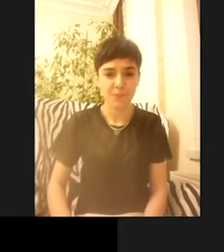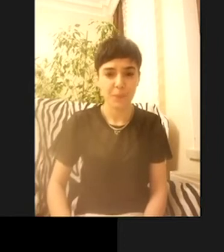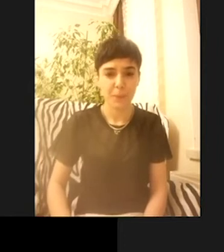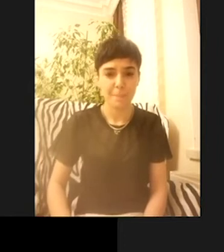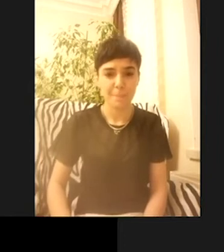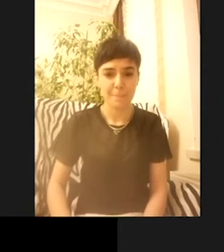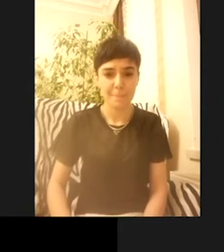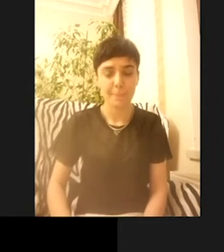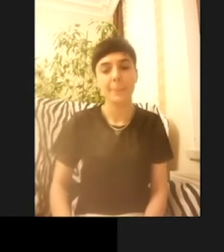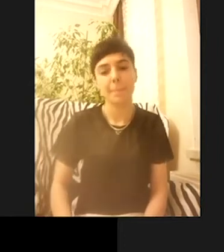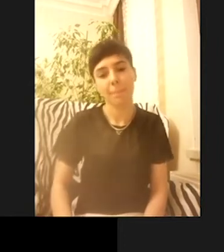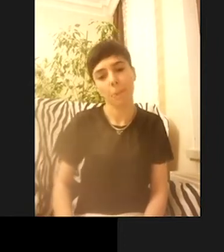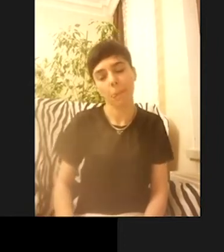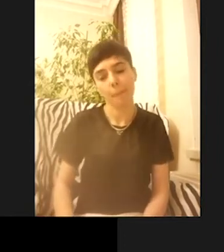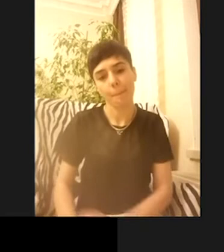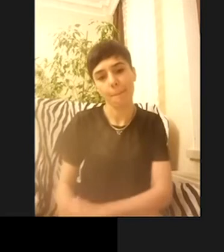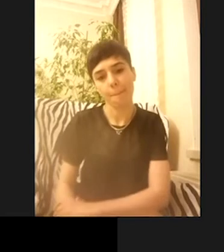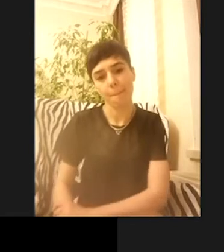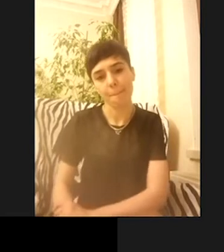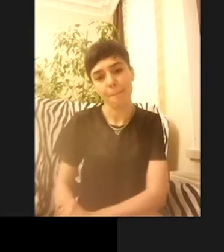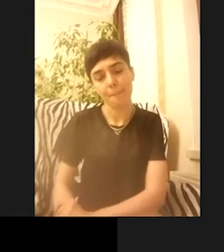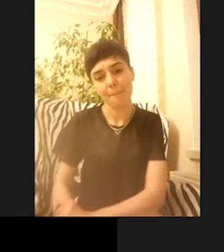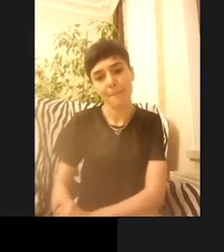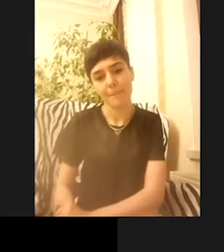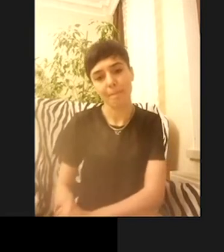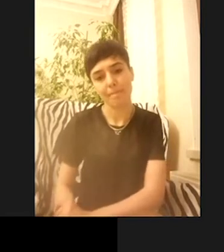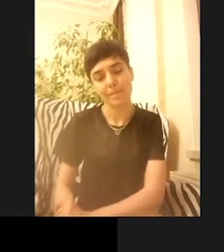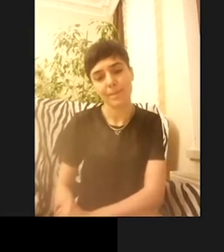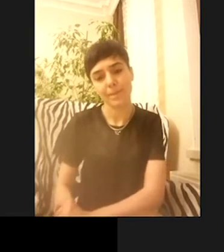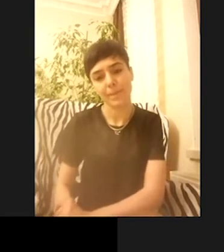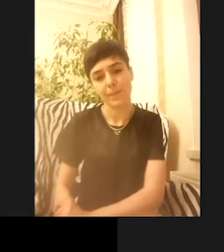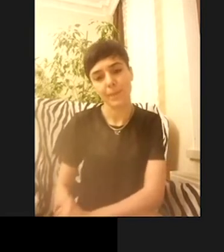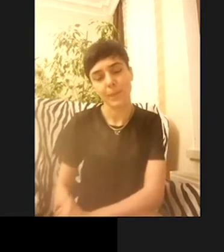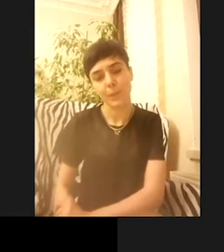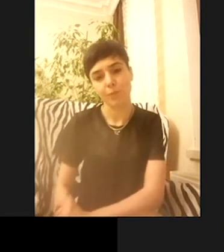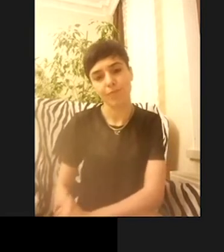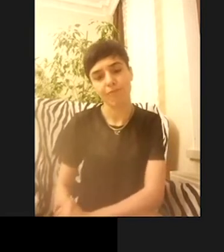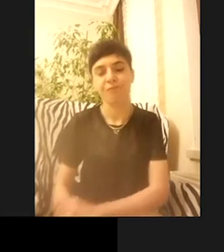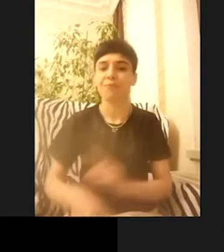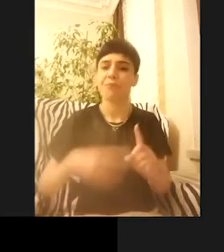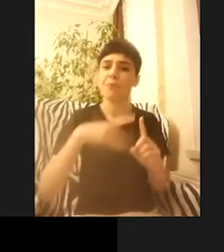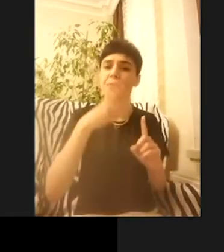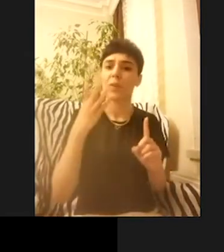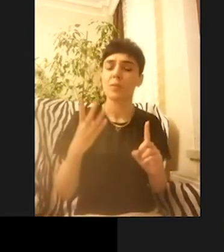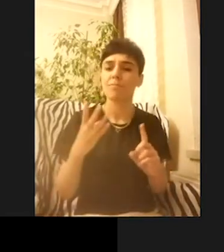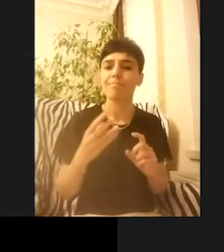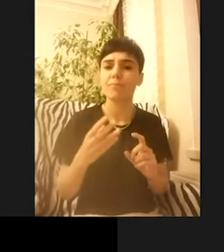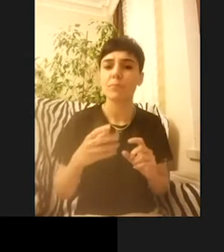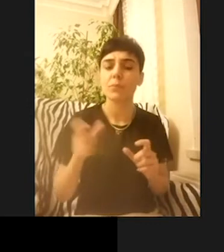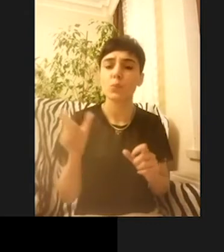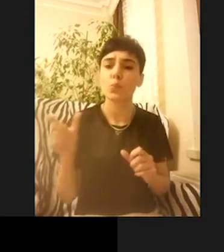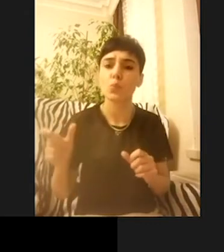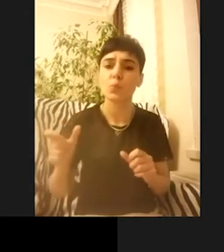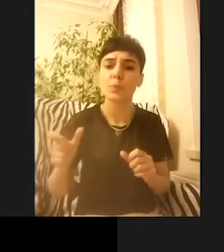on queer who are not activists or local queers by actually inviting Western politics into